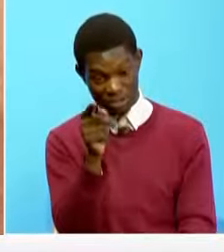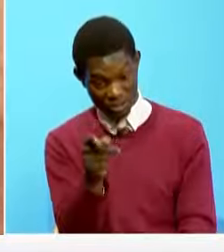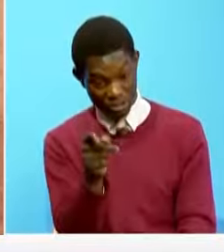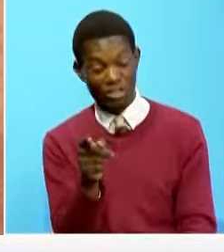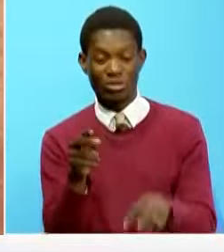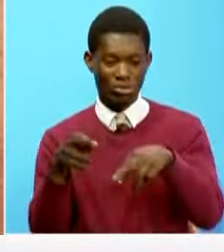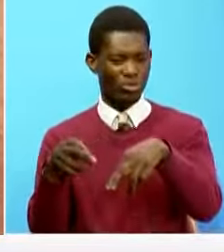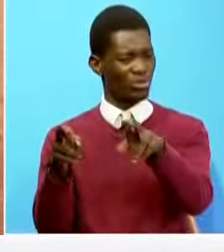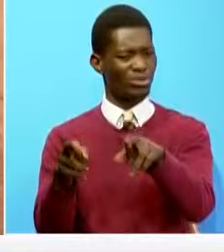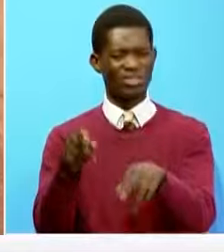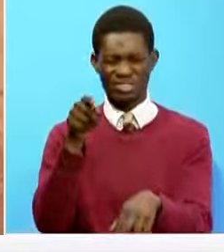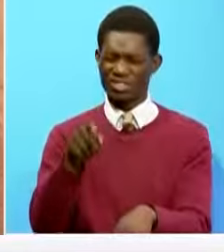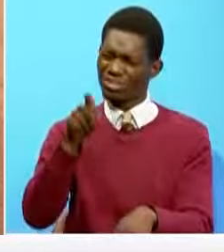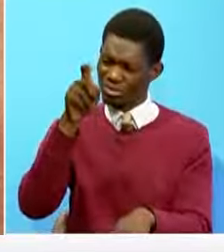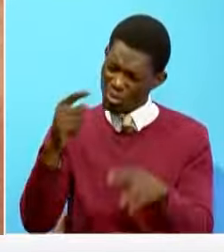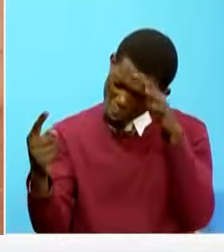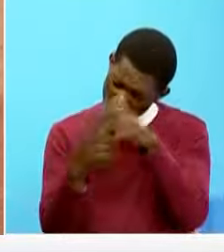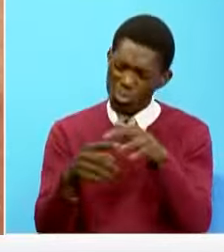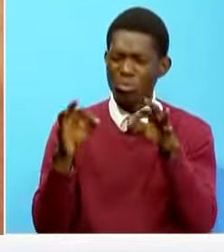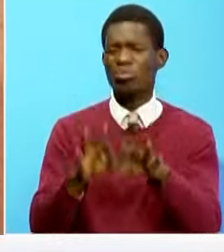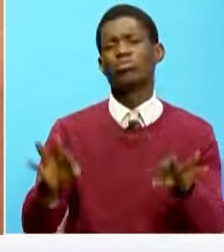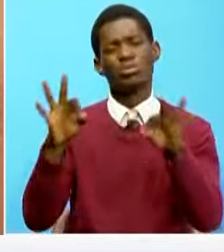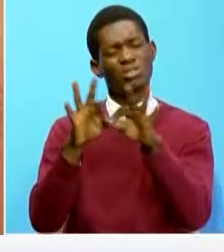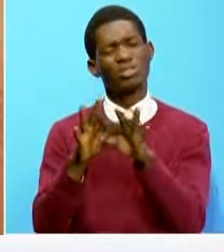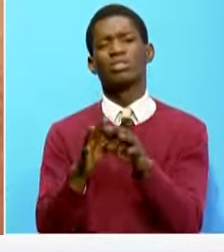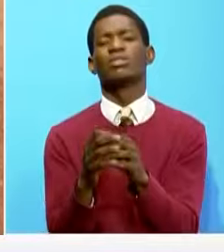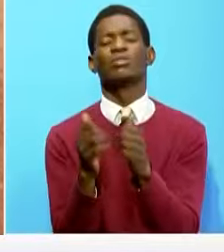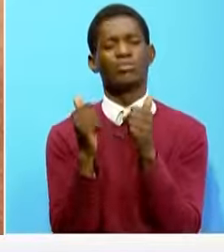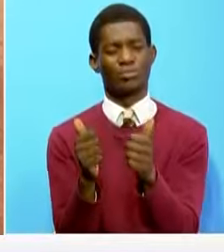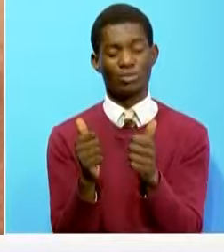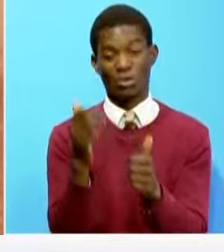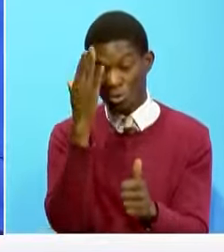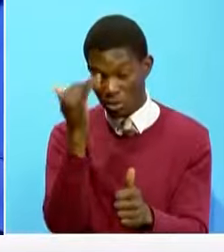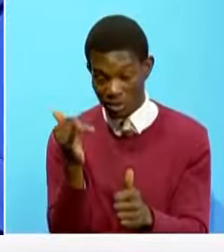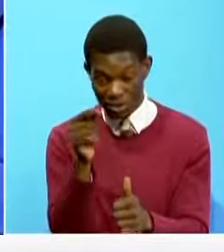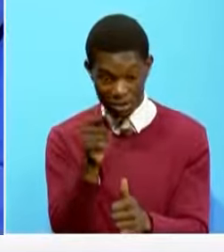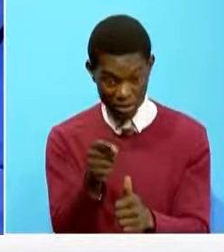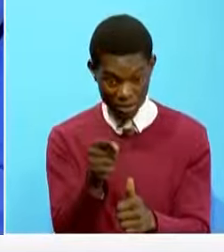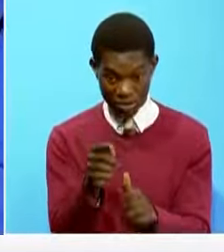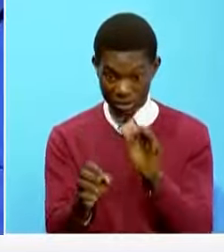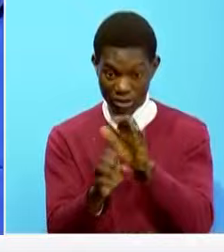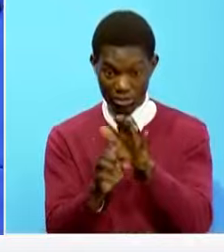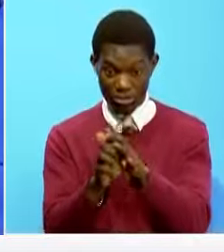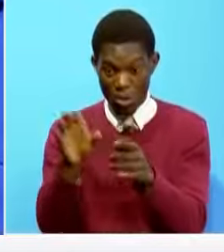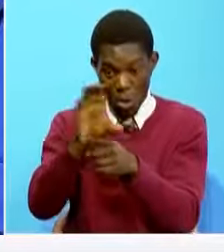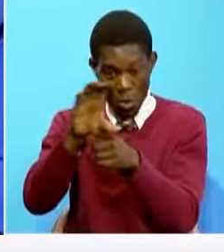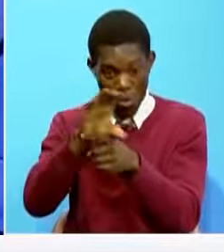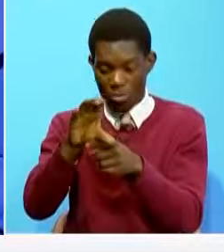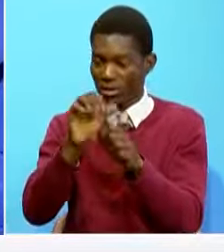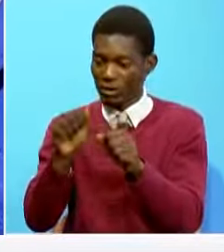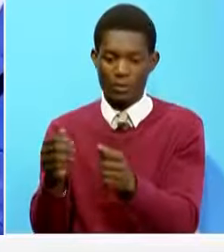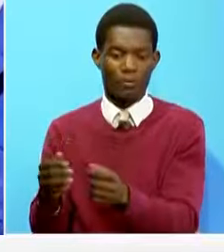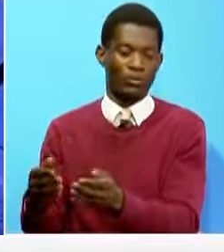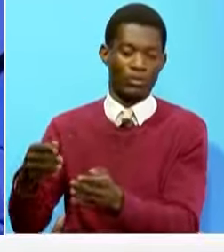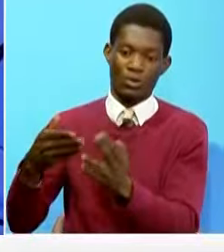is urgently needed, because this is one transit where copper is transported to the other side.